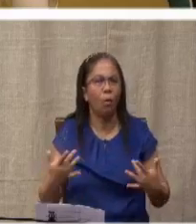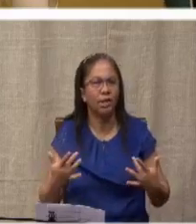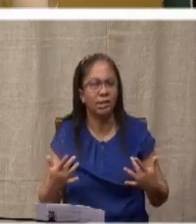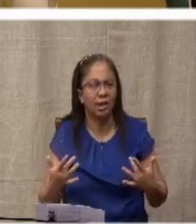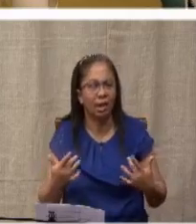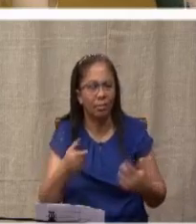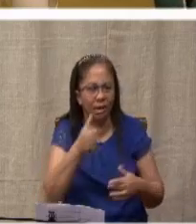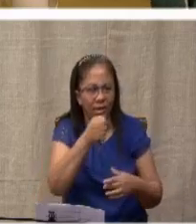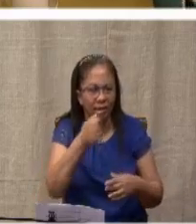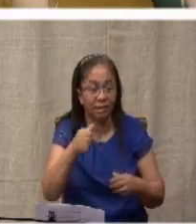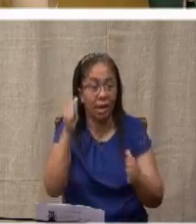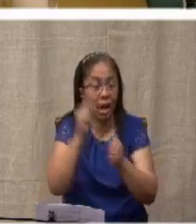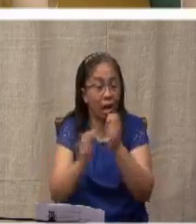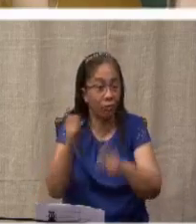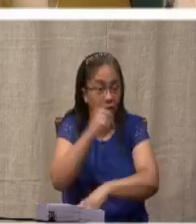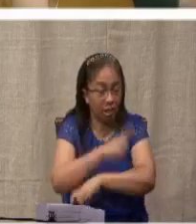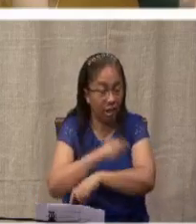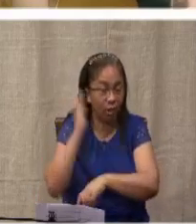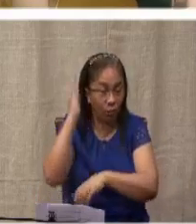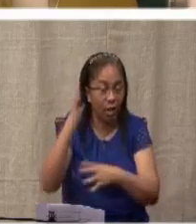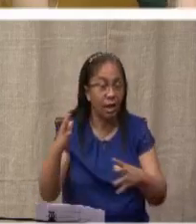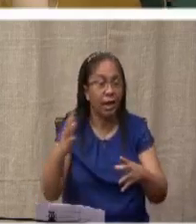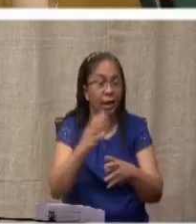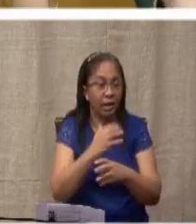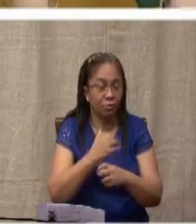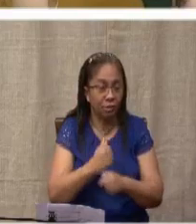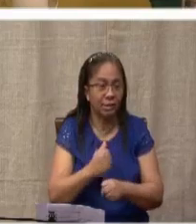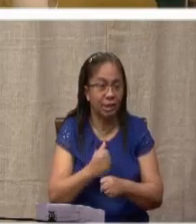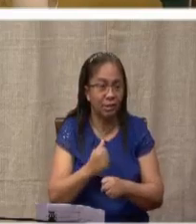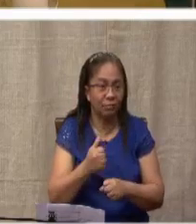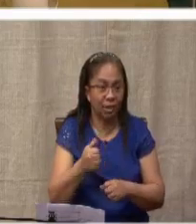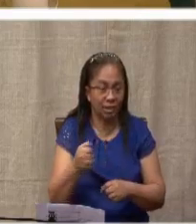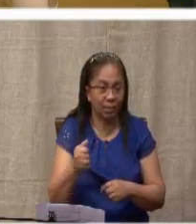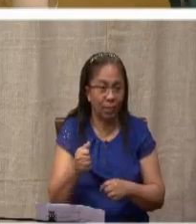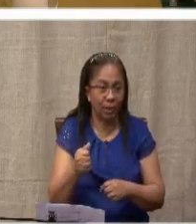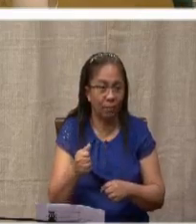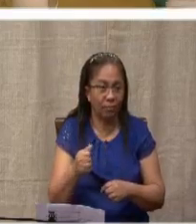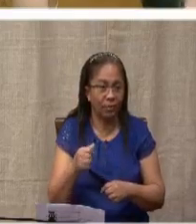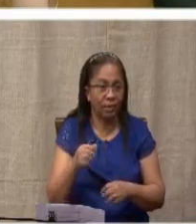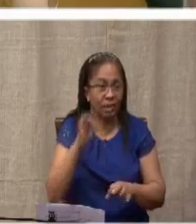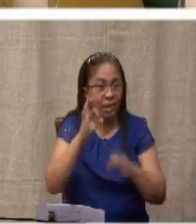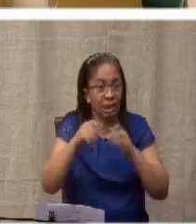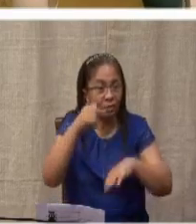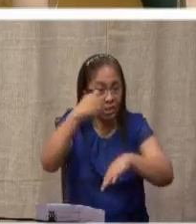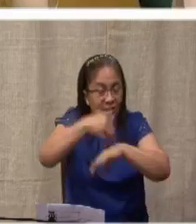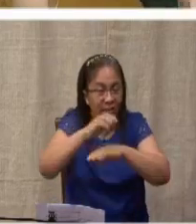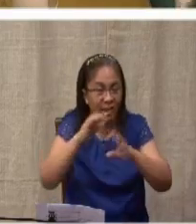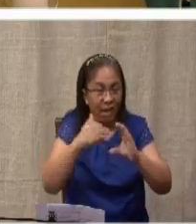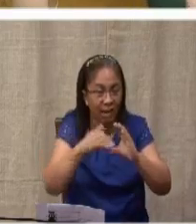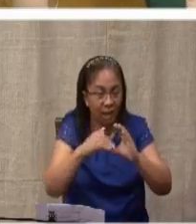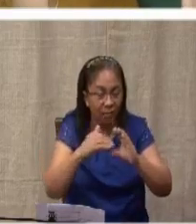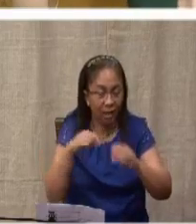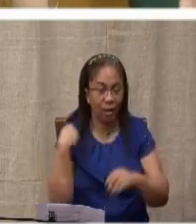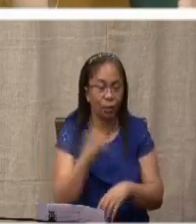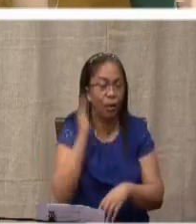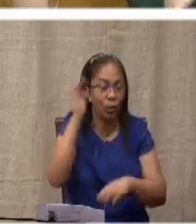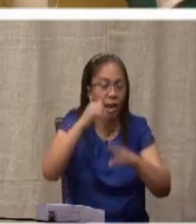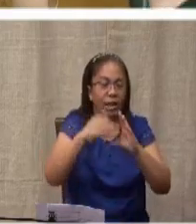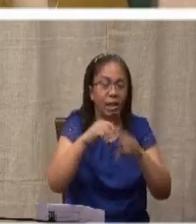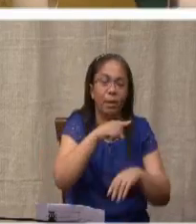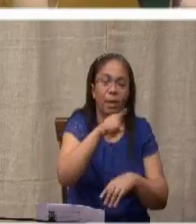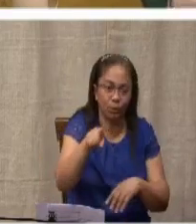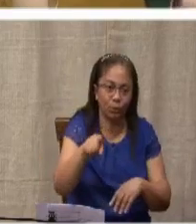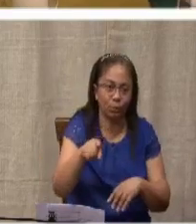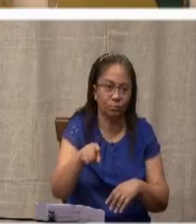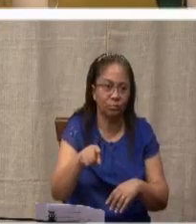single day on your whatsapp it will come out in the morning you can send us an email we'll email it to you it will be on